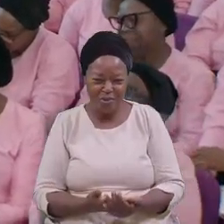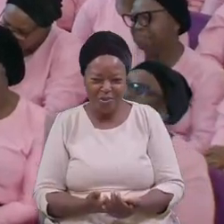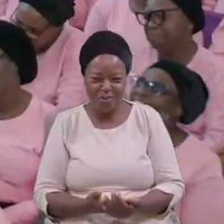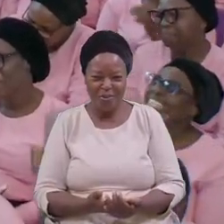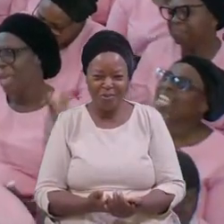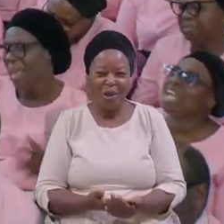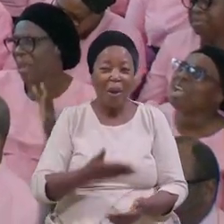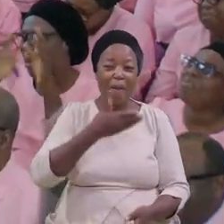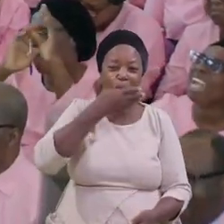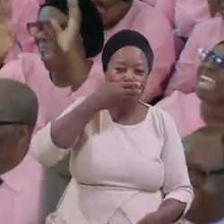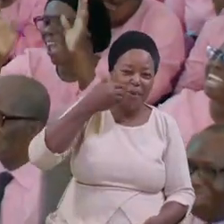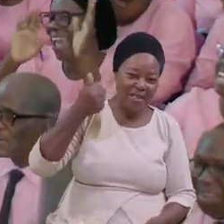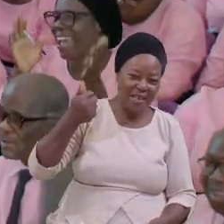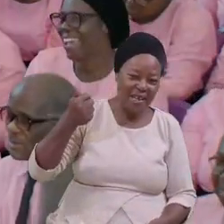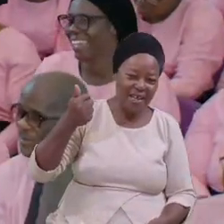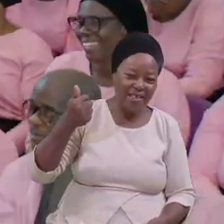Better.